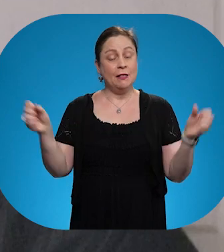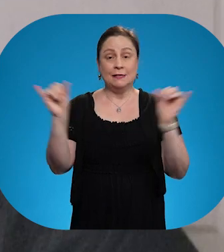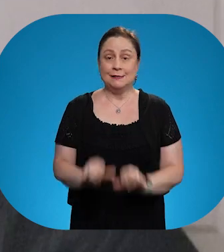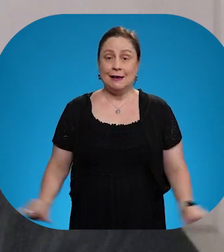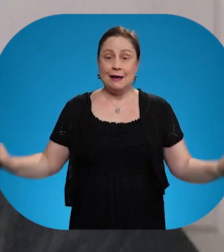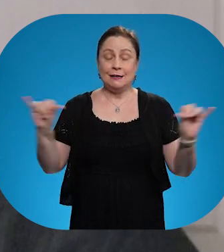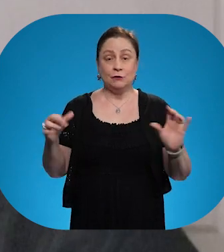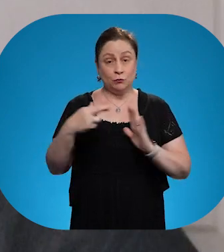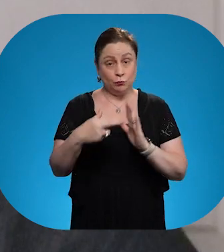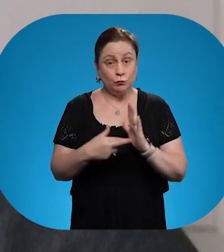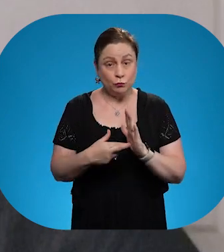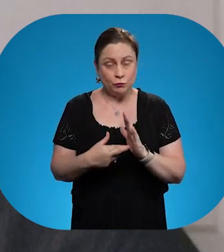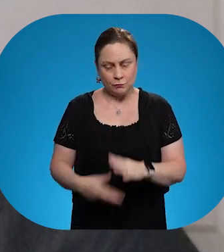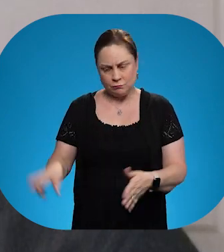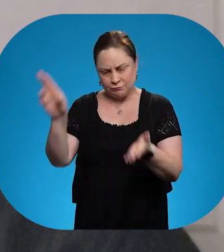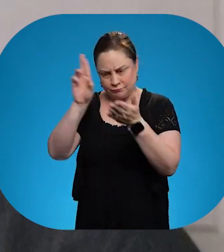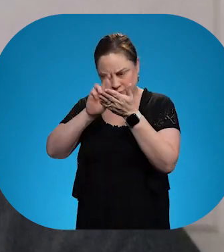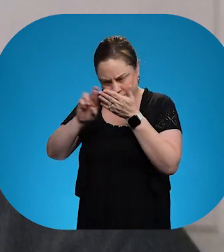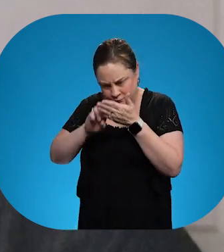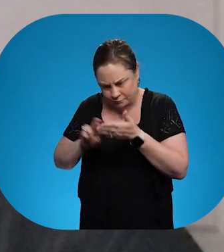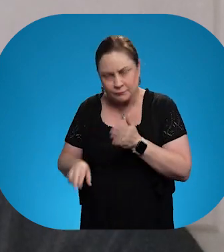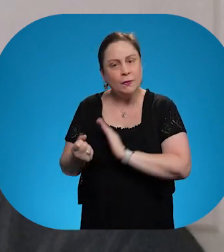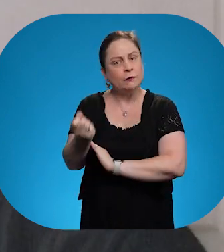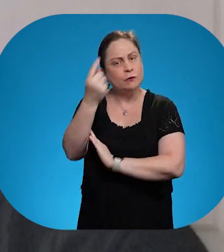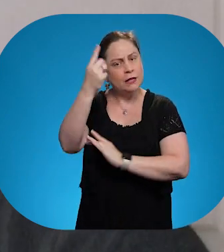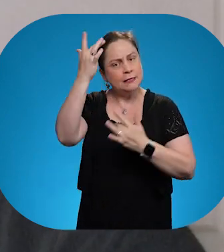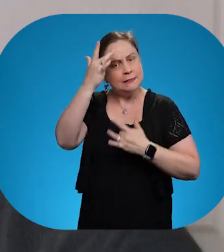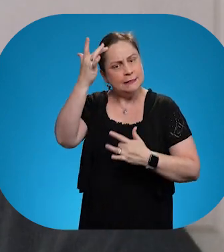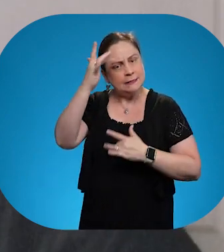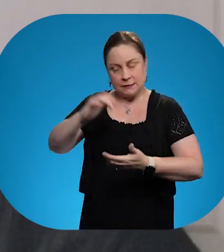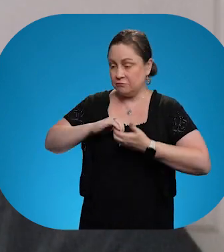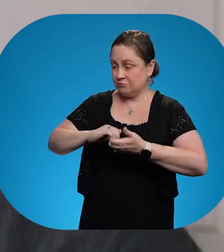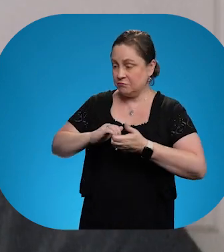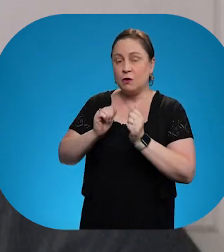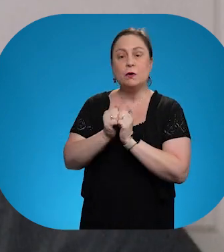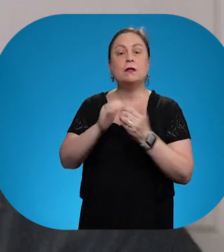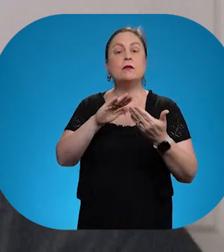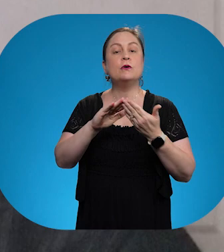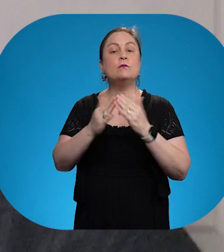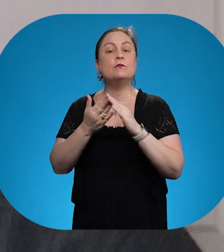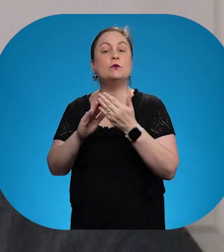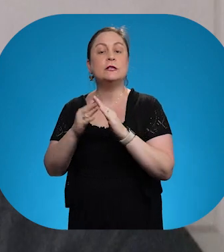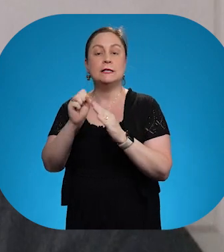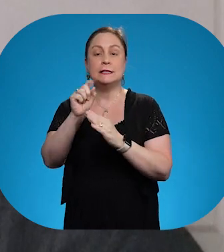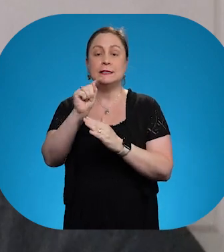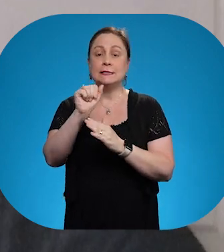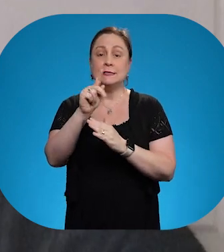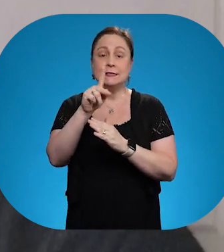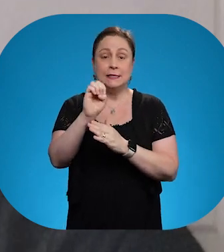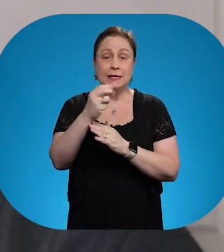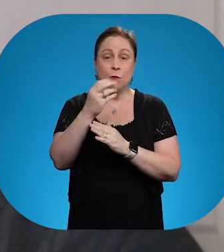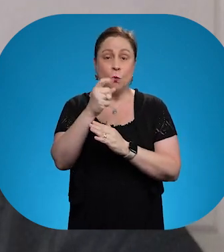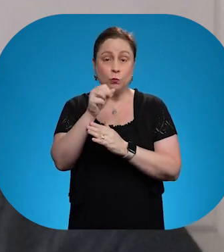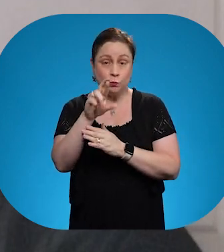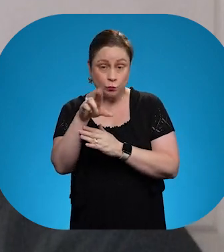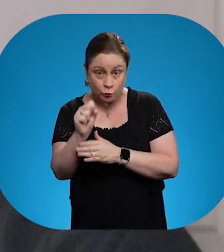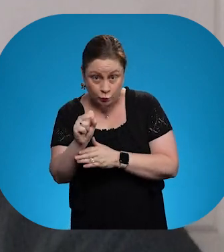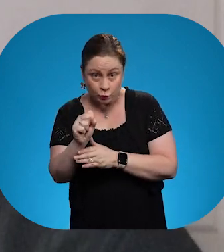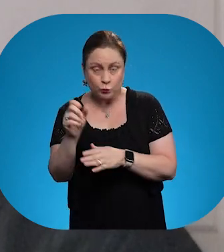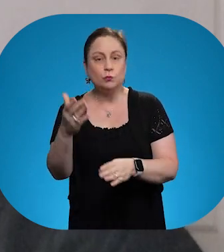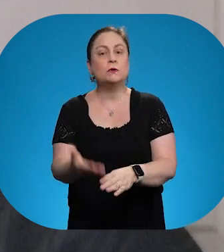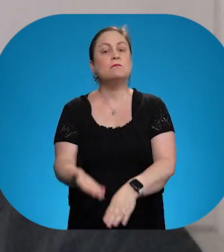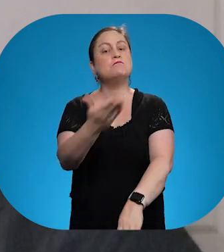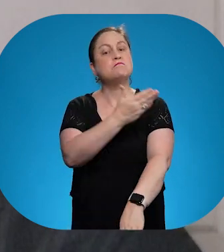enforcing public health standards and regulations. They conduct research to understand diseases and collaborate